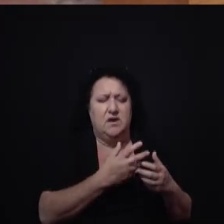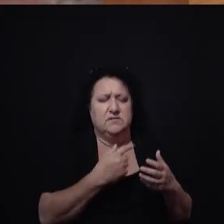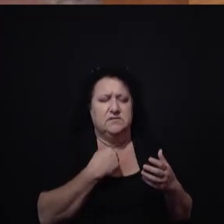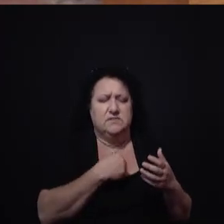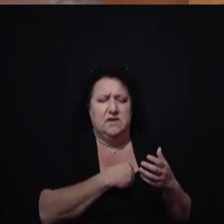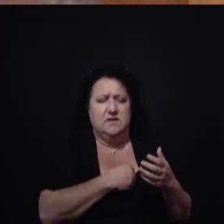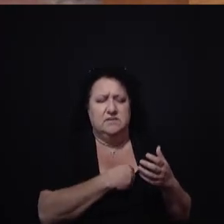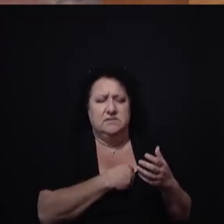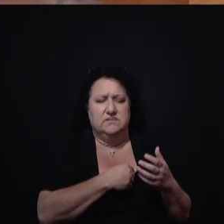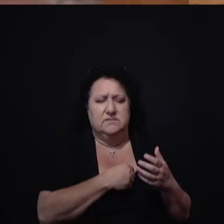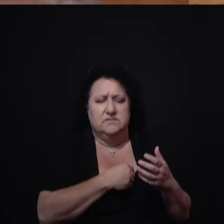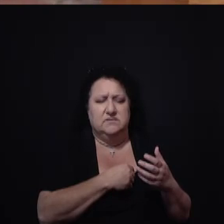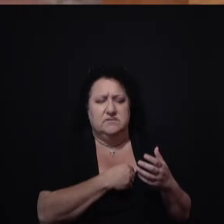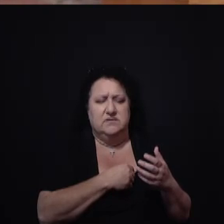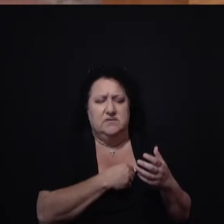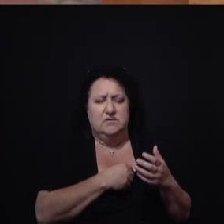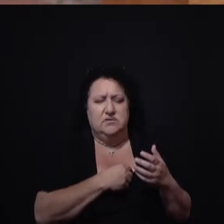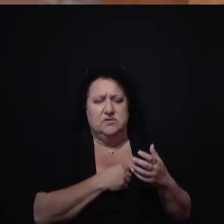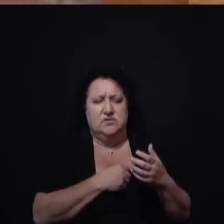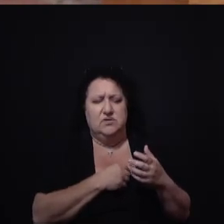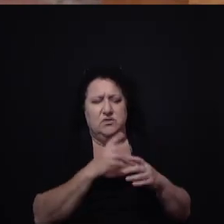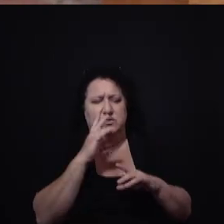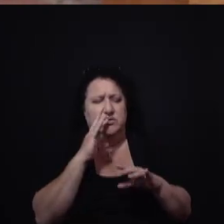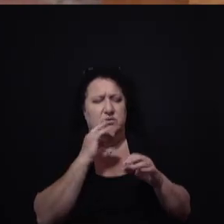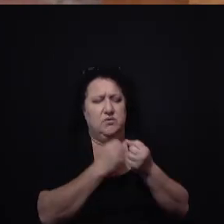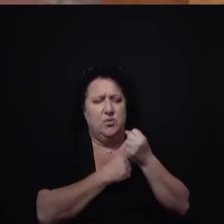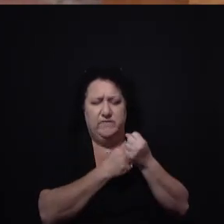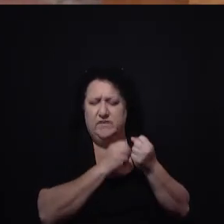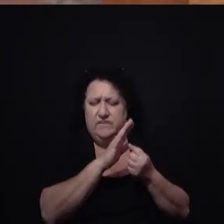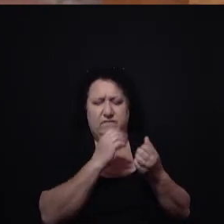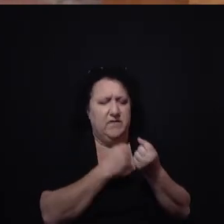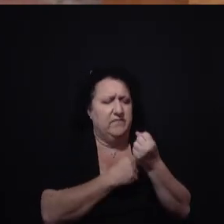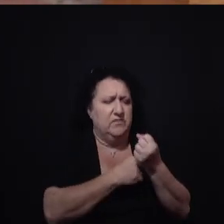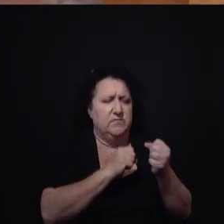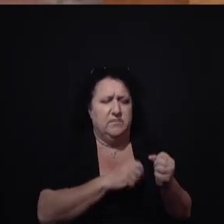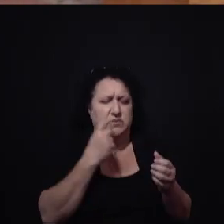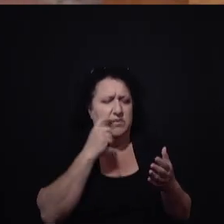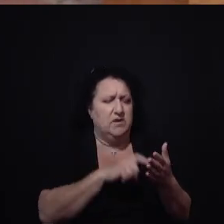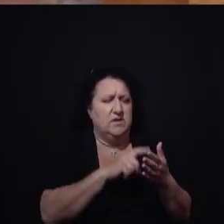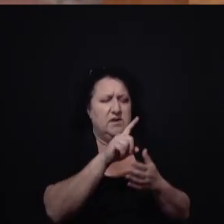gather all things together in him, in heaven and on earth, oh God.